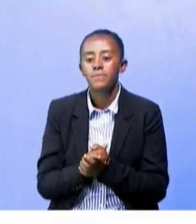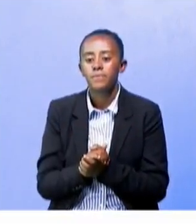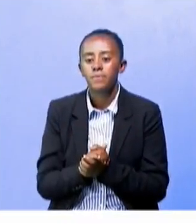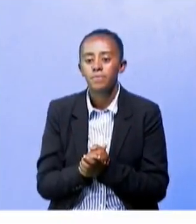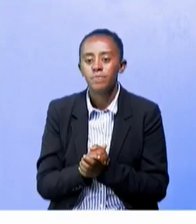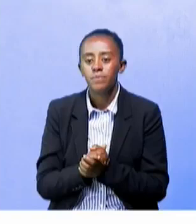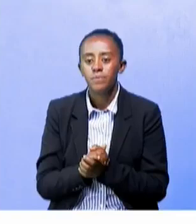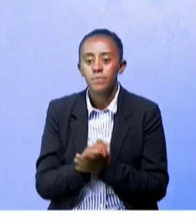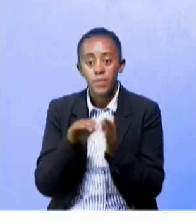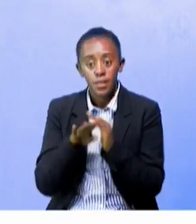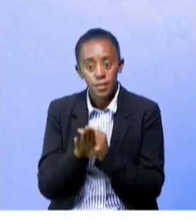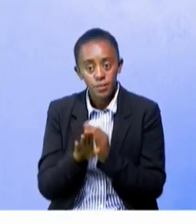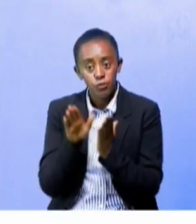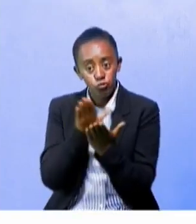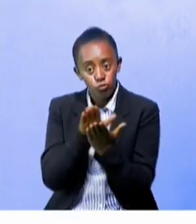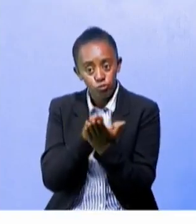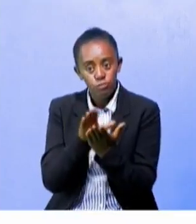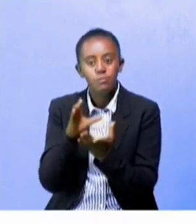In the school clubs.